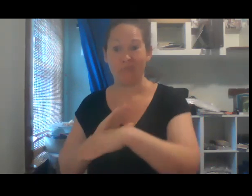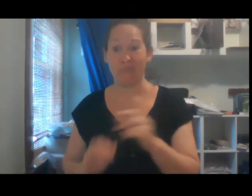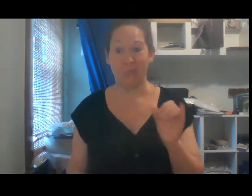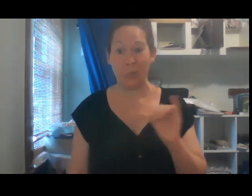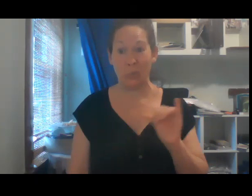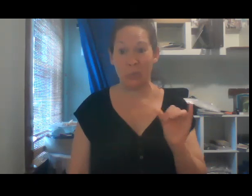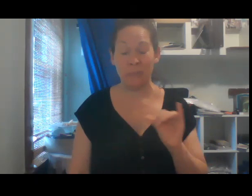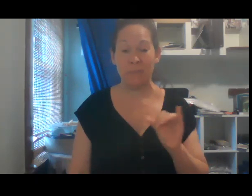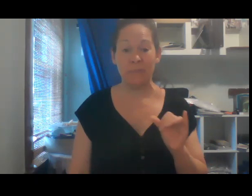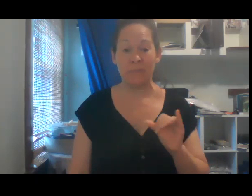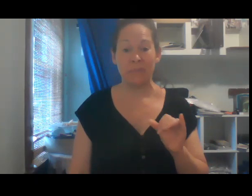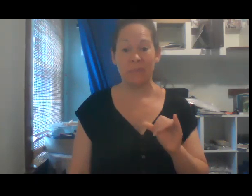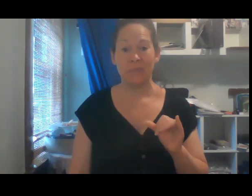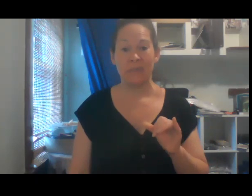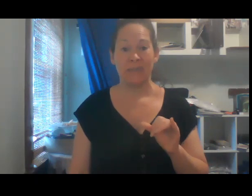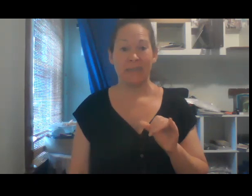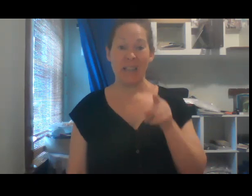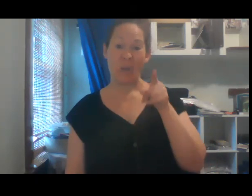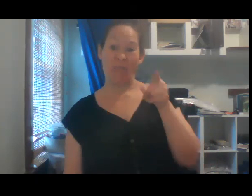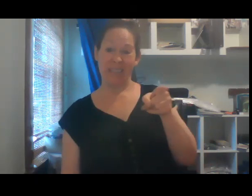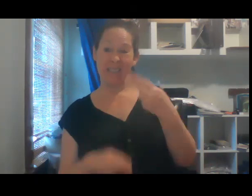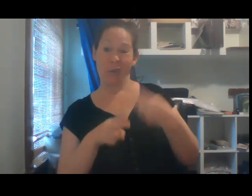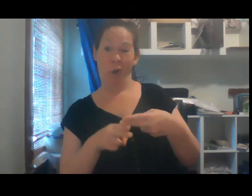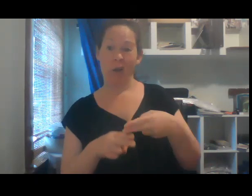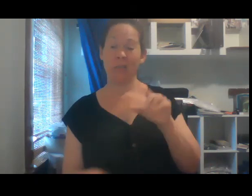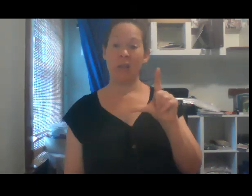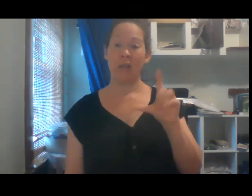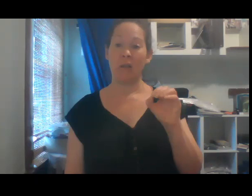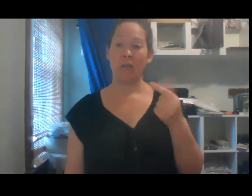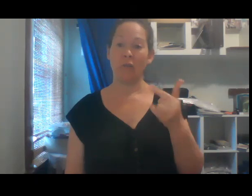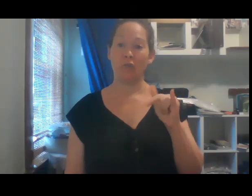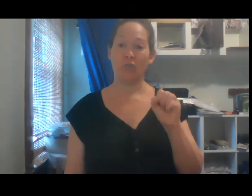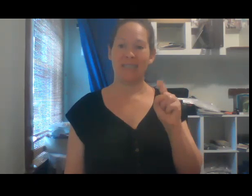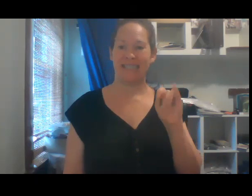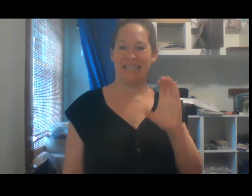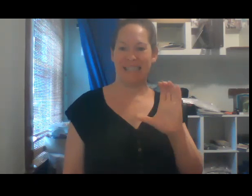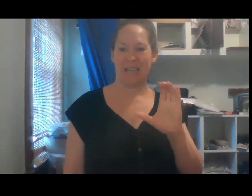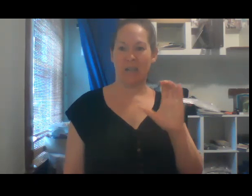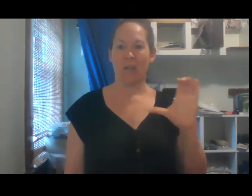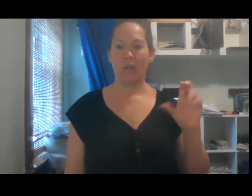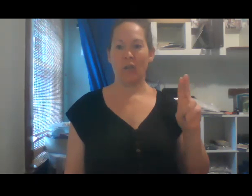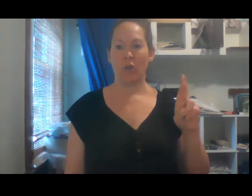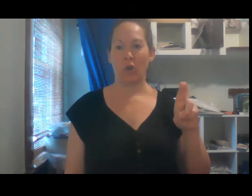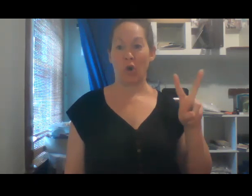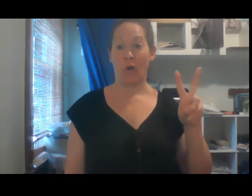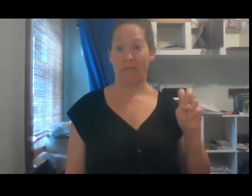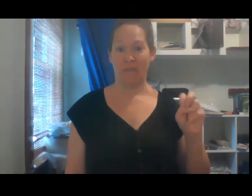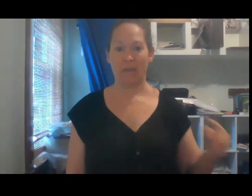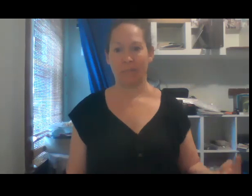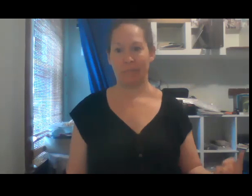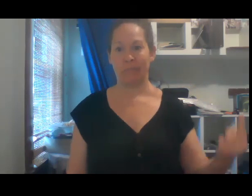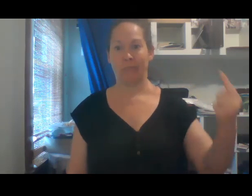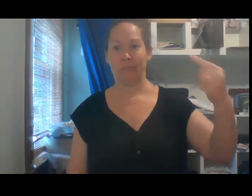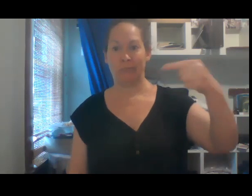models come together for what's called the logistic curve. And it tends to look like this. You have some